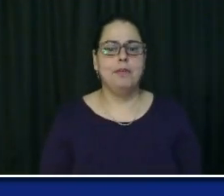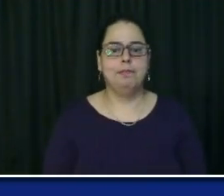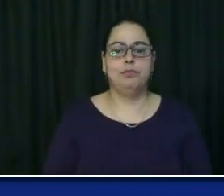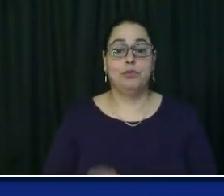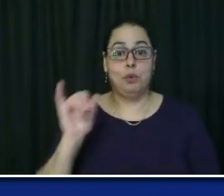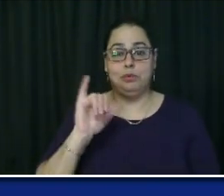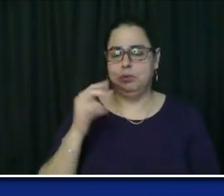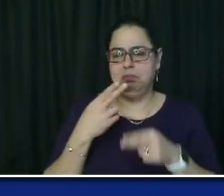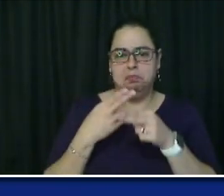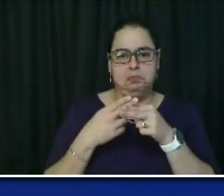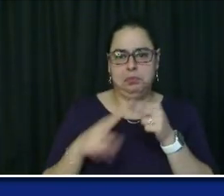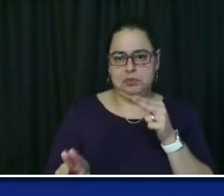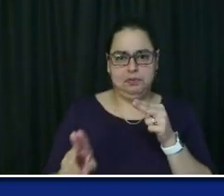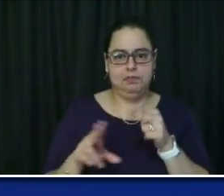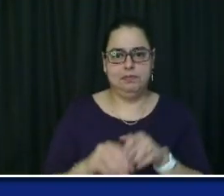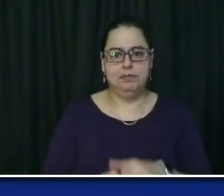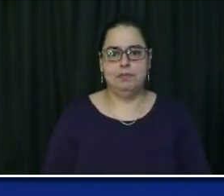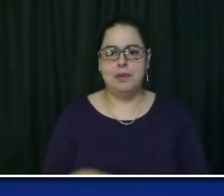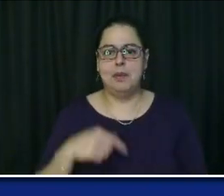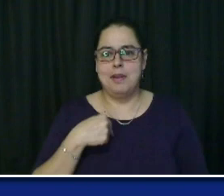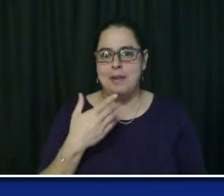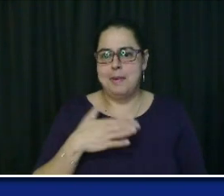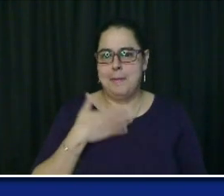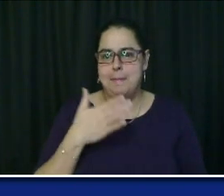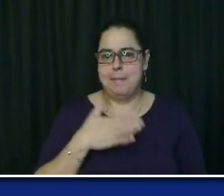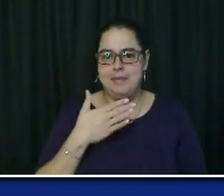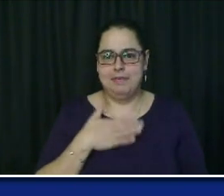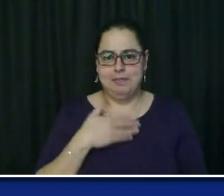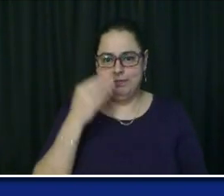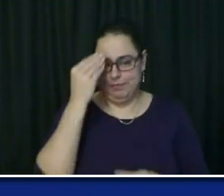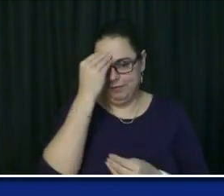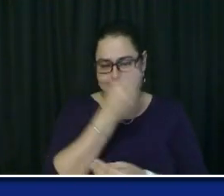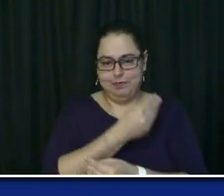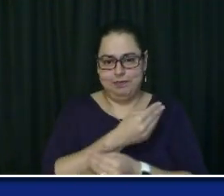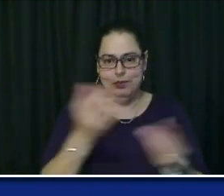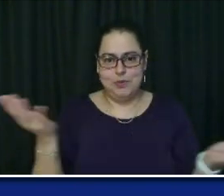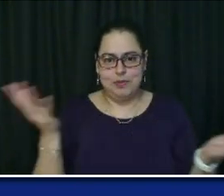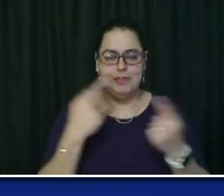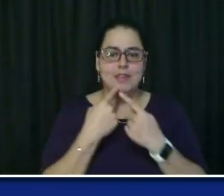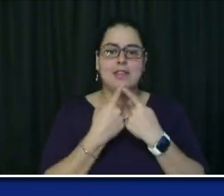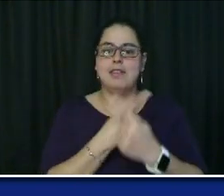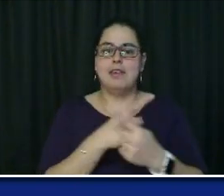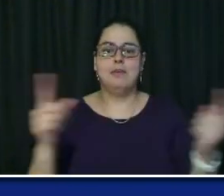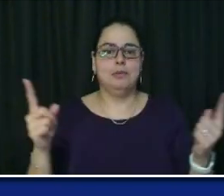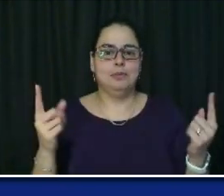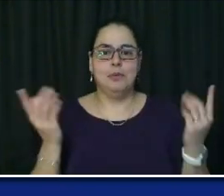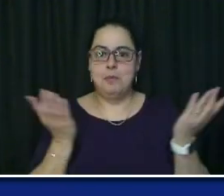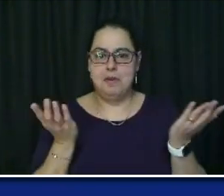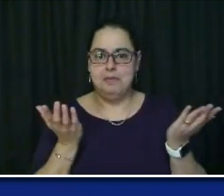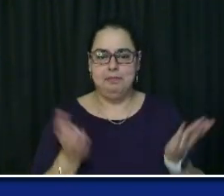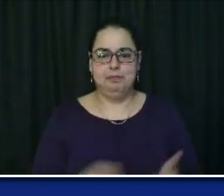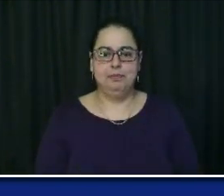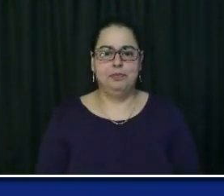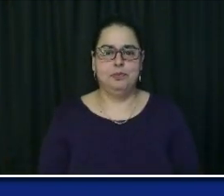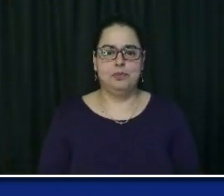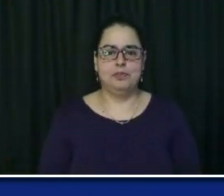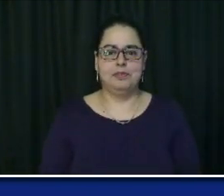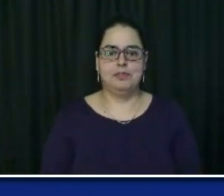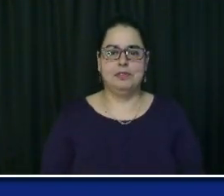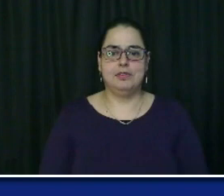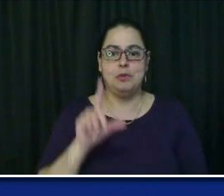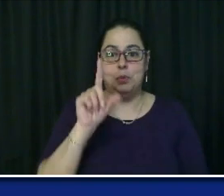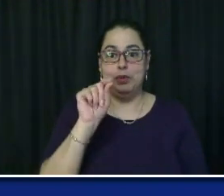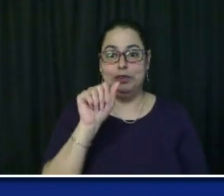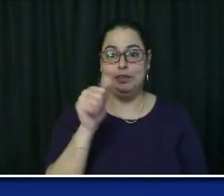pleased to announce that we have reached the 2010 level of response for Census 2020.